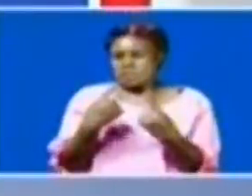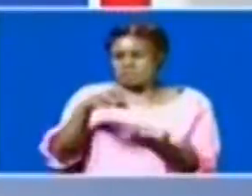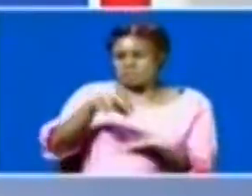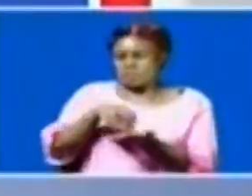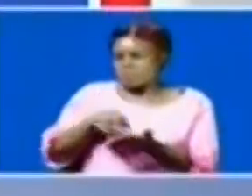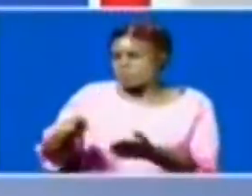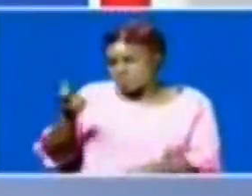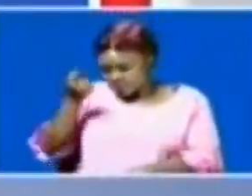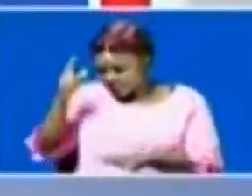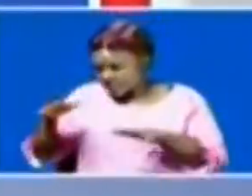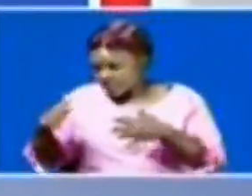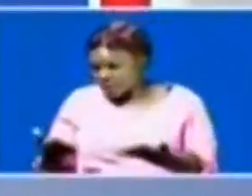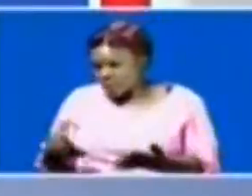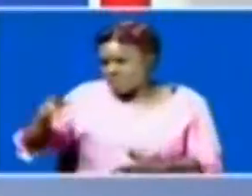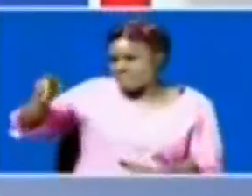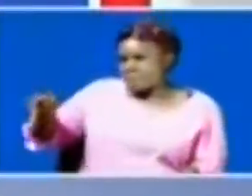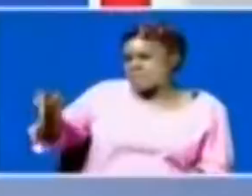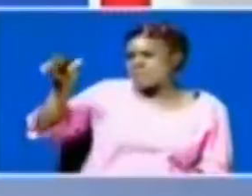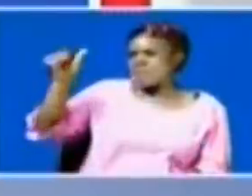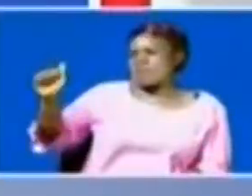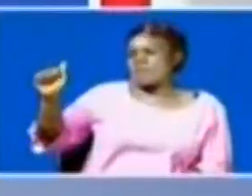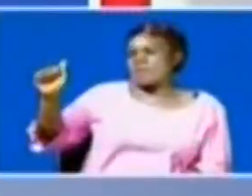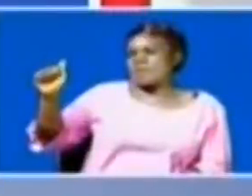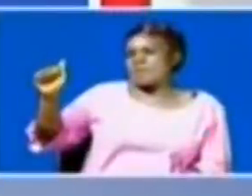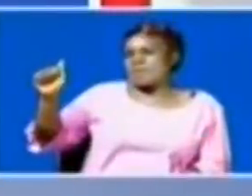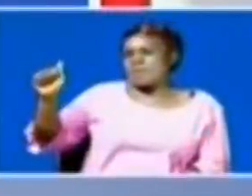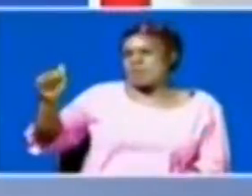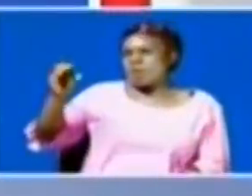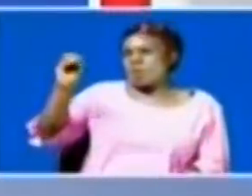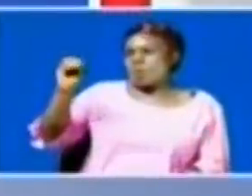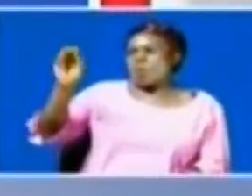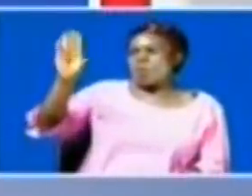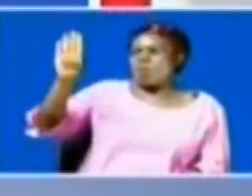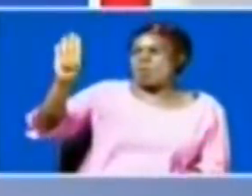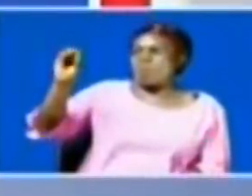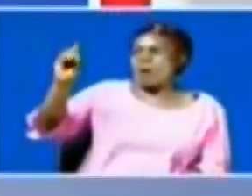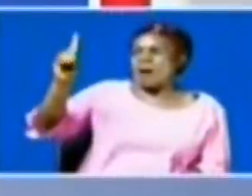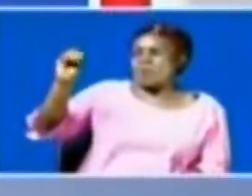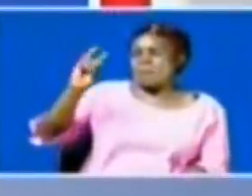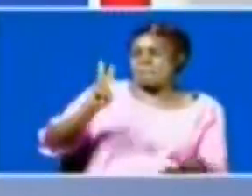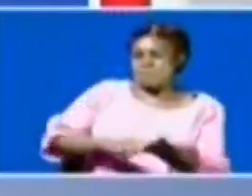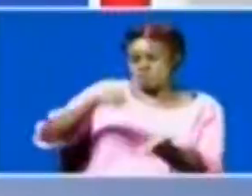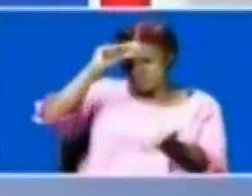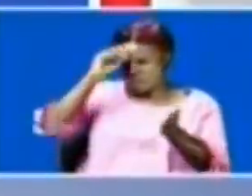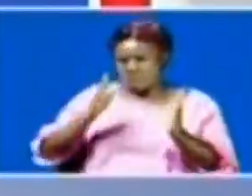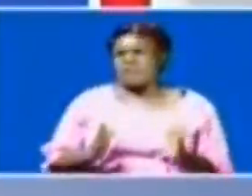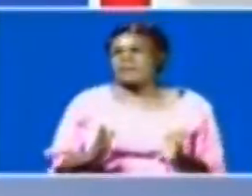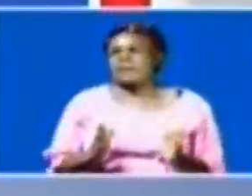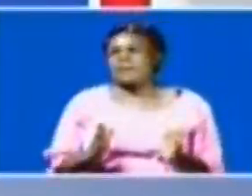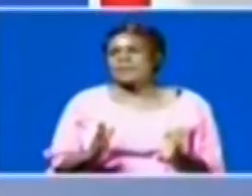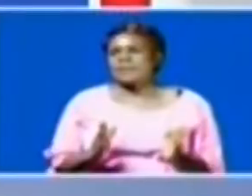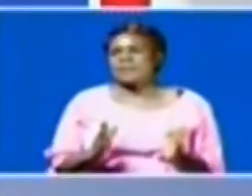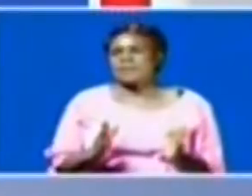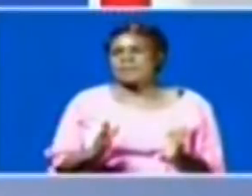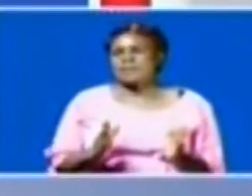you understand that the PA, Michael Oyamo, who is the personal assistant to Migori Governor Koto Bado, will be still